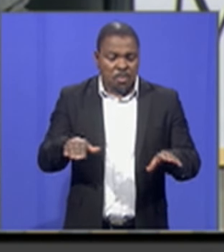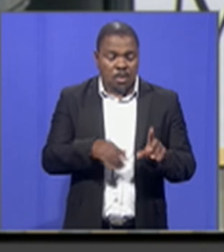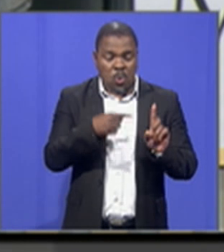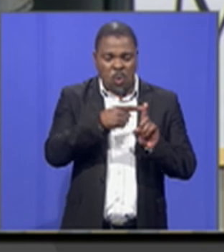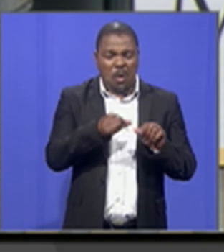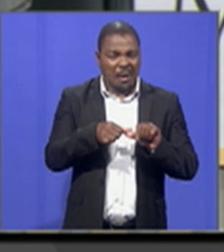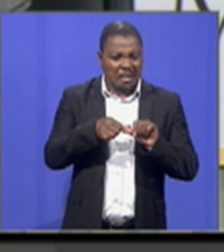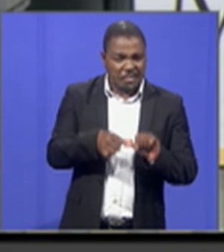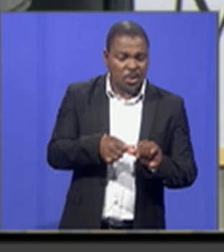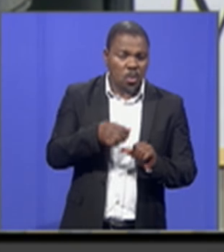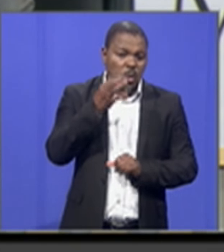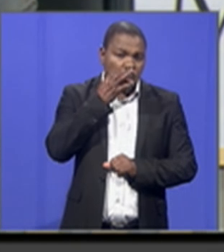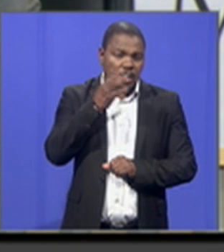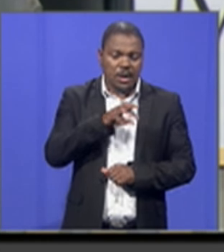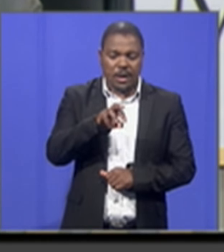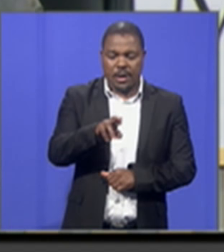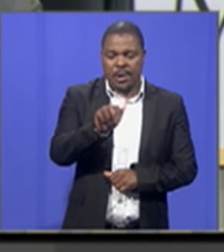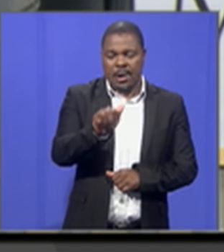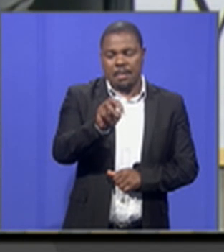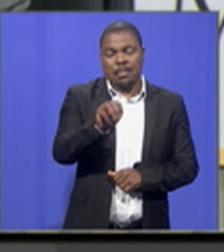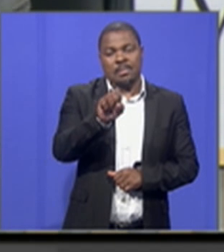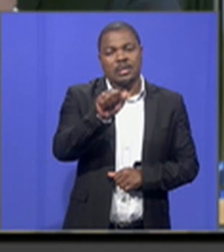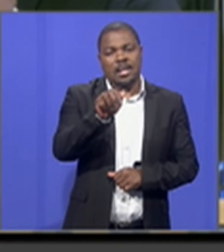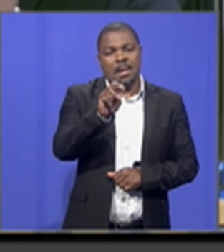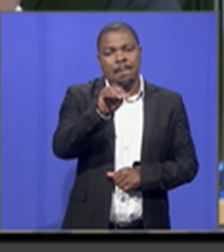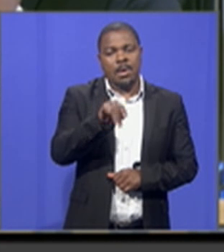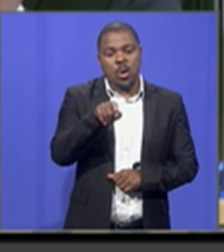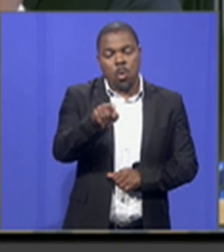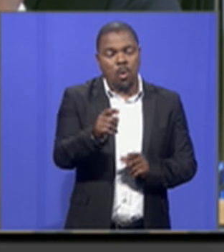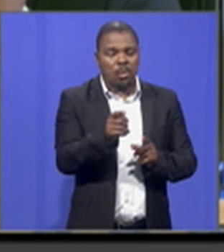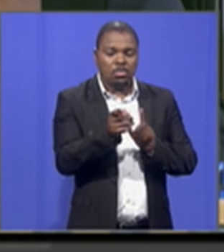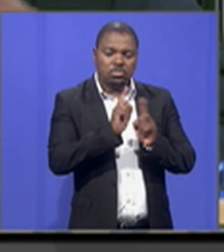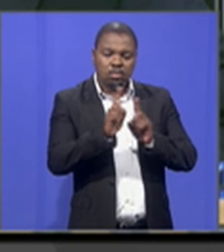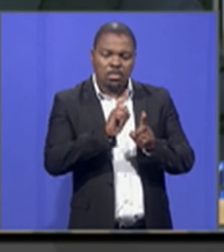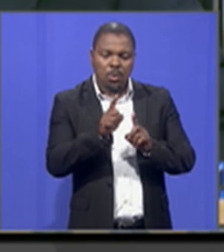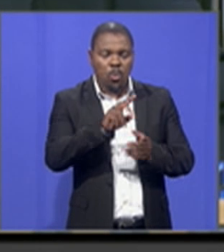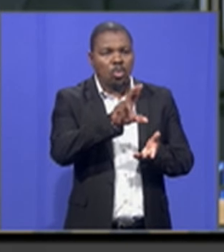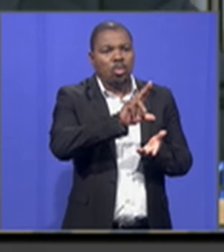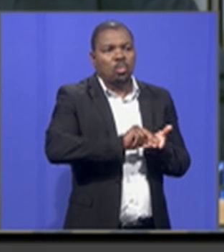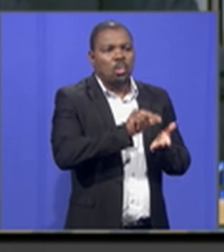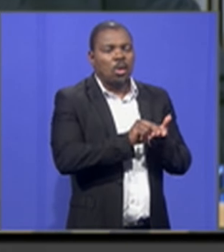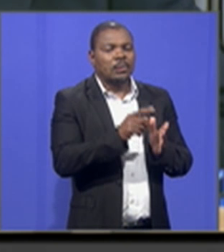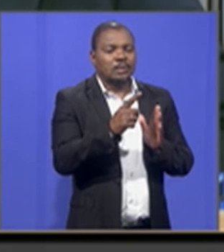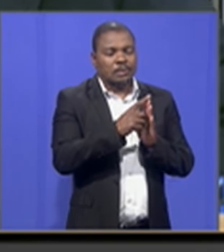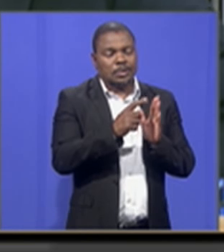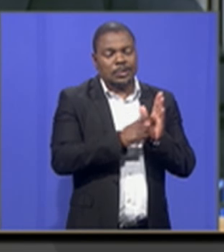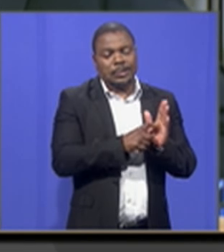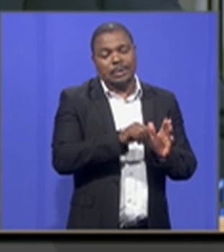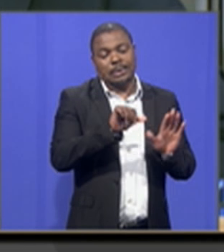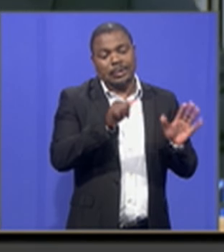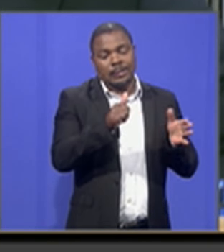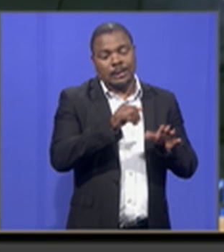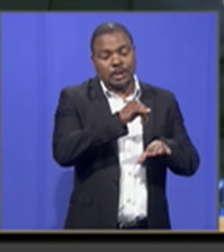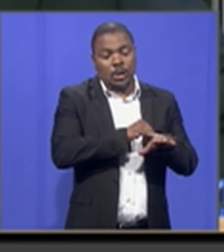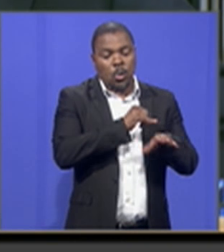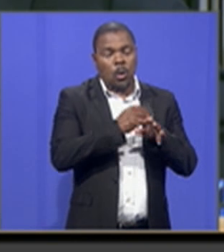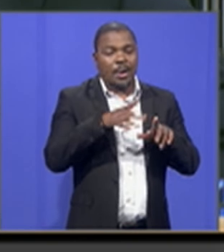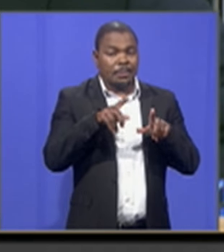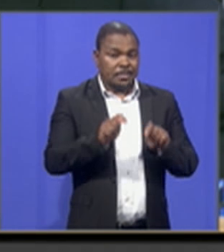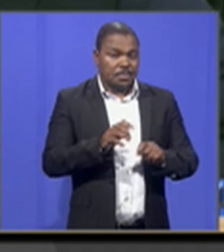a gatelela tabeng ya gore Ramsemi o ile a gatiša poledišano ya bona ya la tshela ka Cape Town.